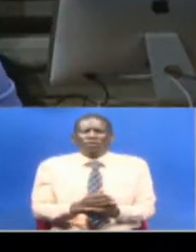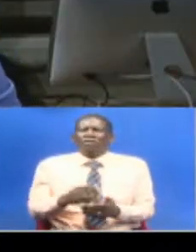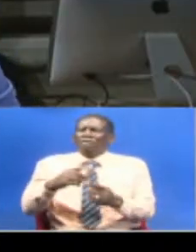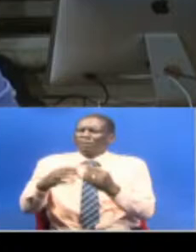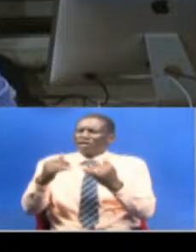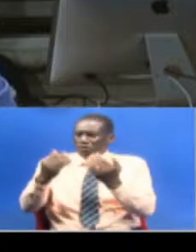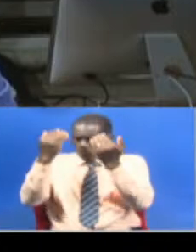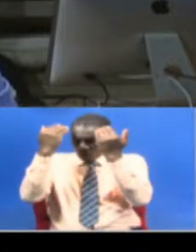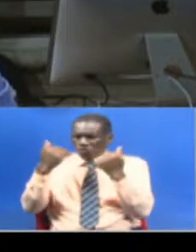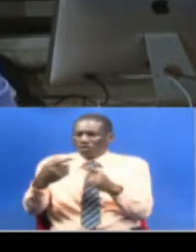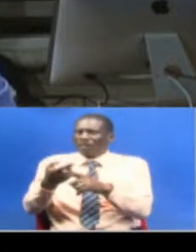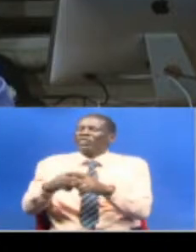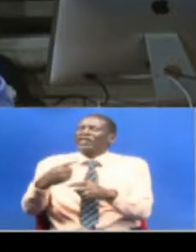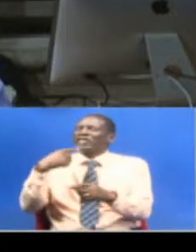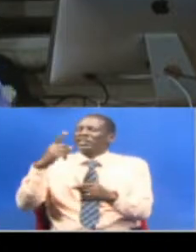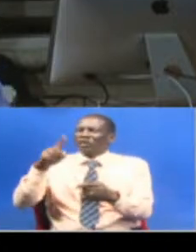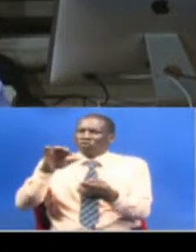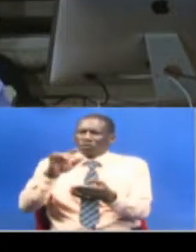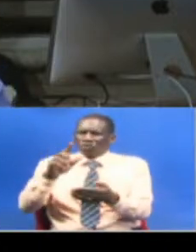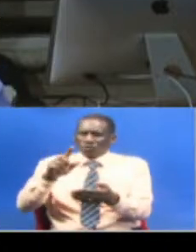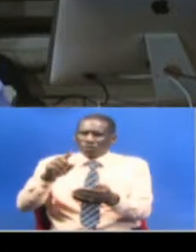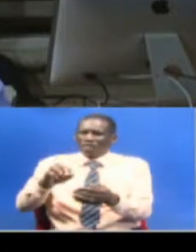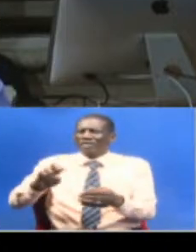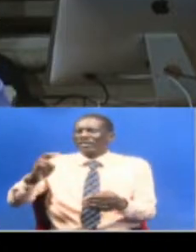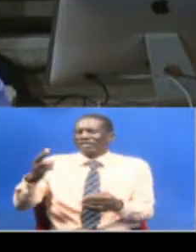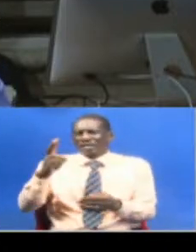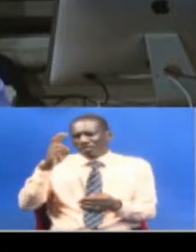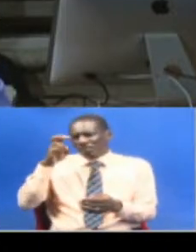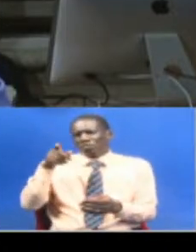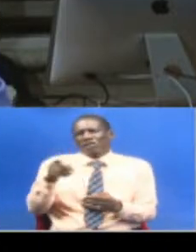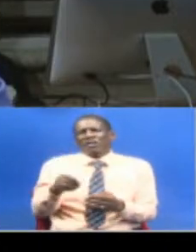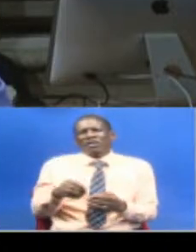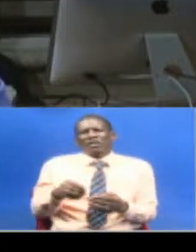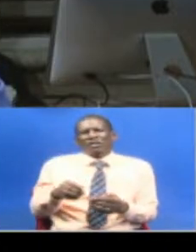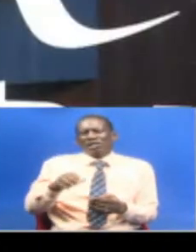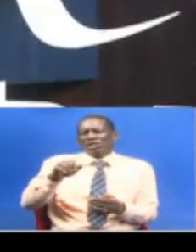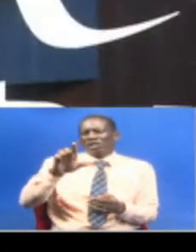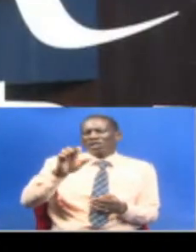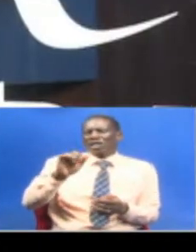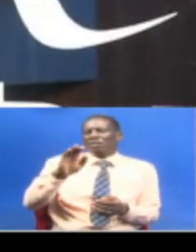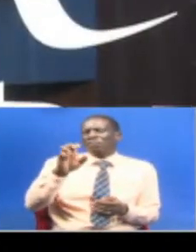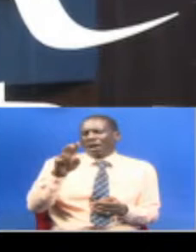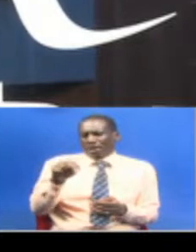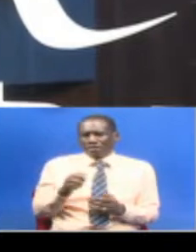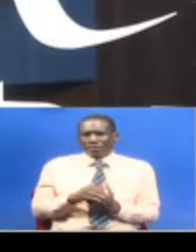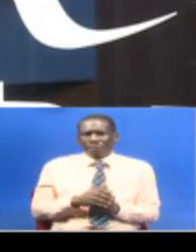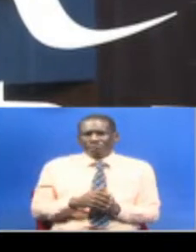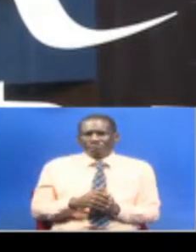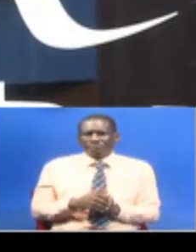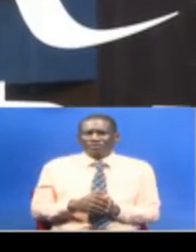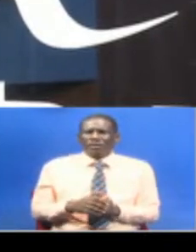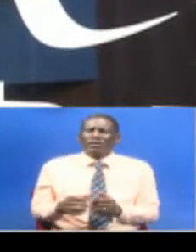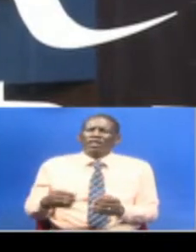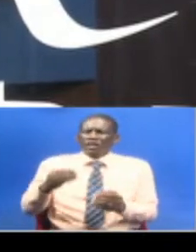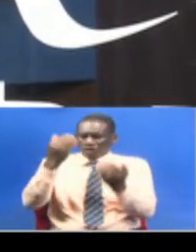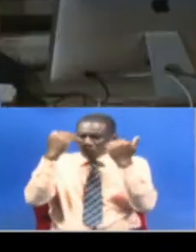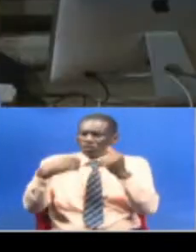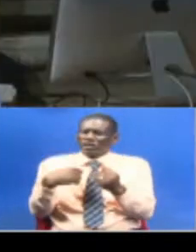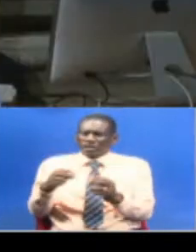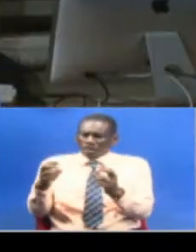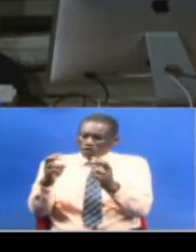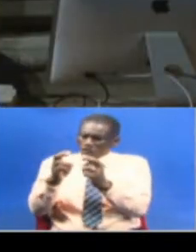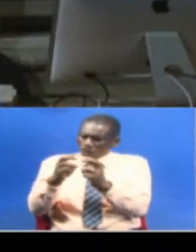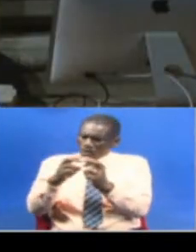then found that for the second accused person, that is Liban Abdullahi, he had been in contact